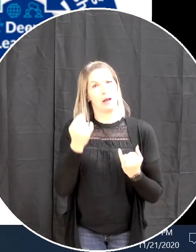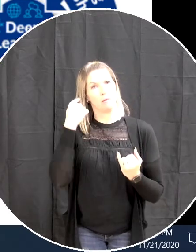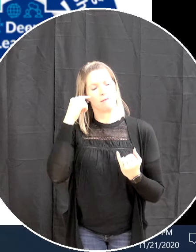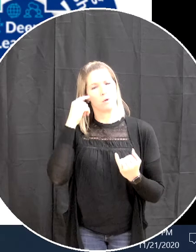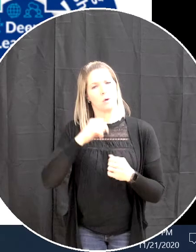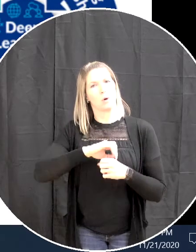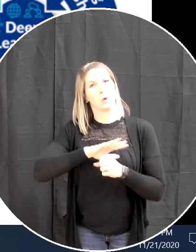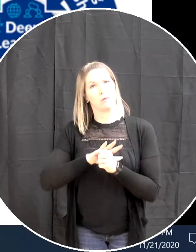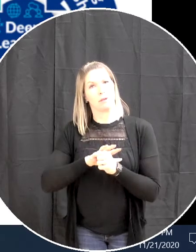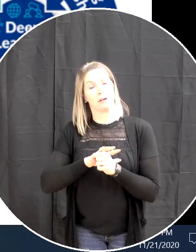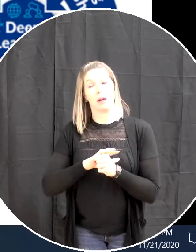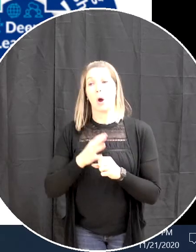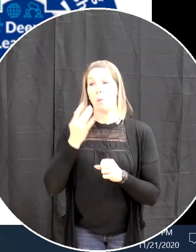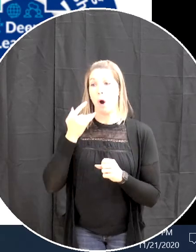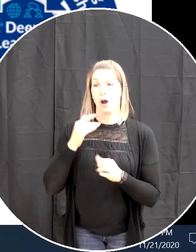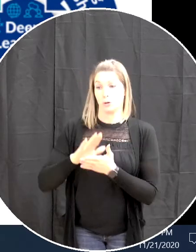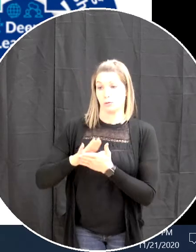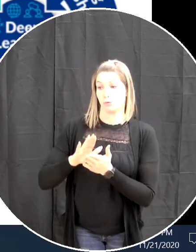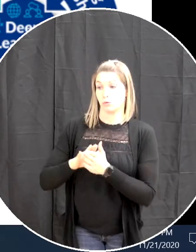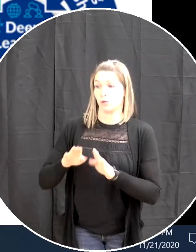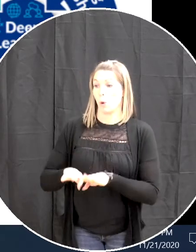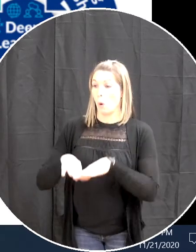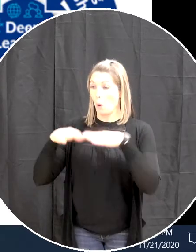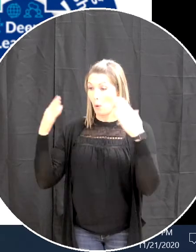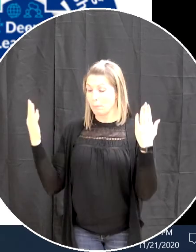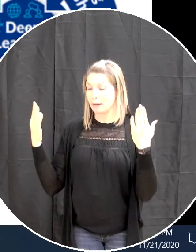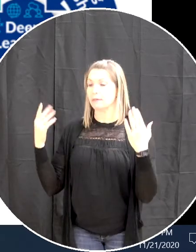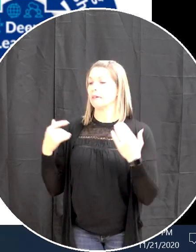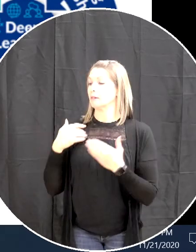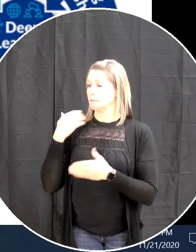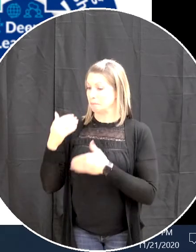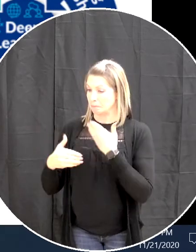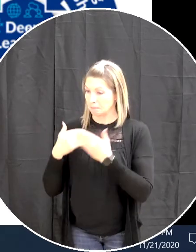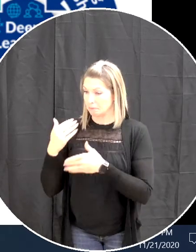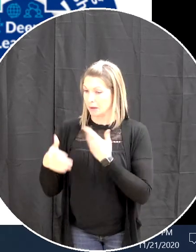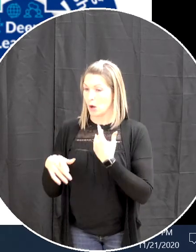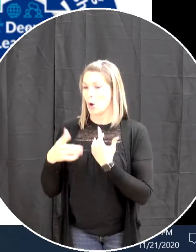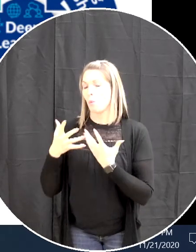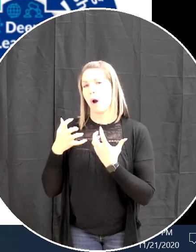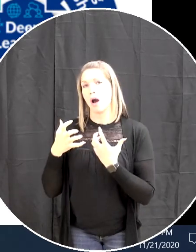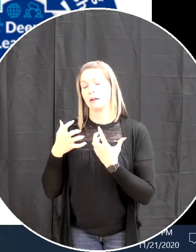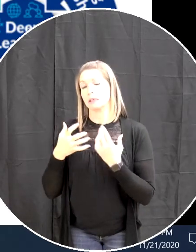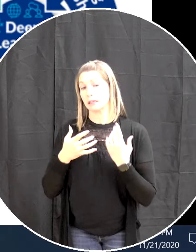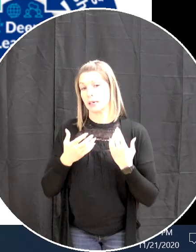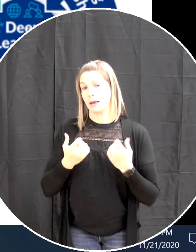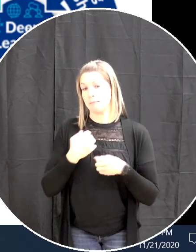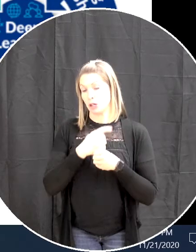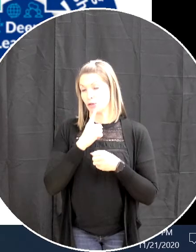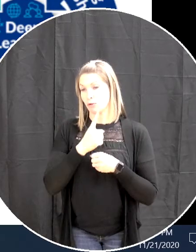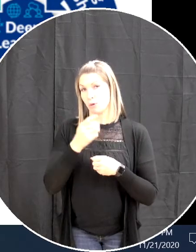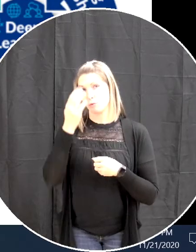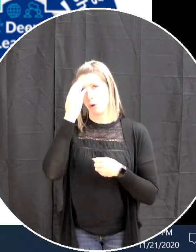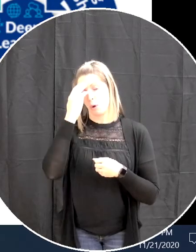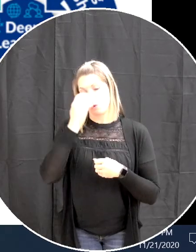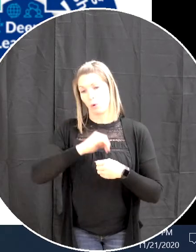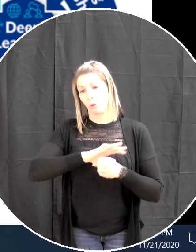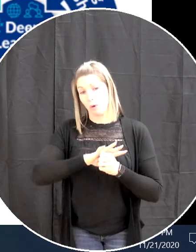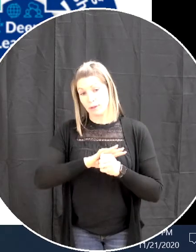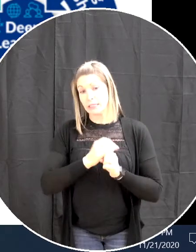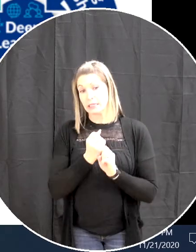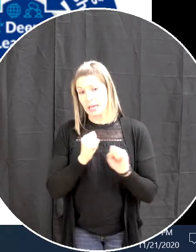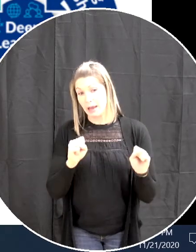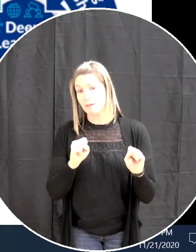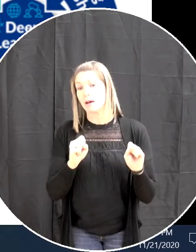schools and moving forward beyond COVID. In August, we held a Capacity Builders Institute with our